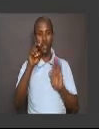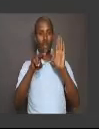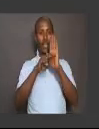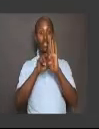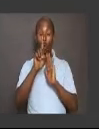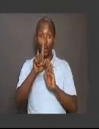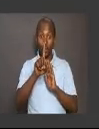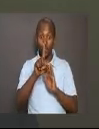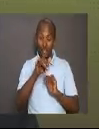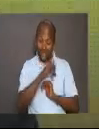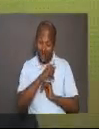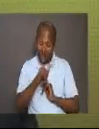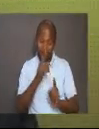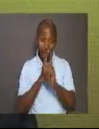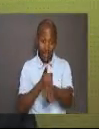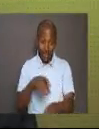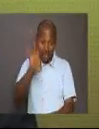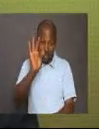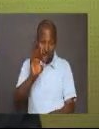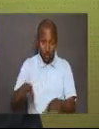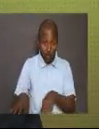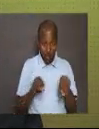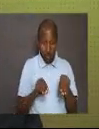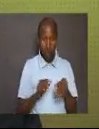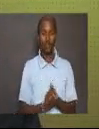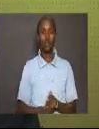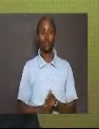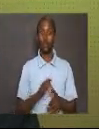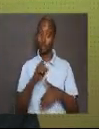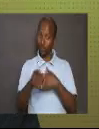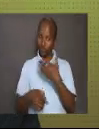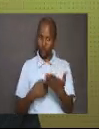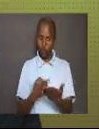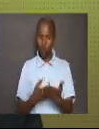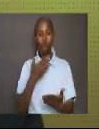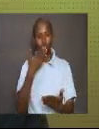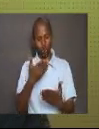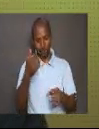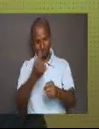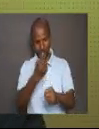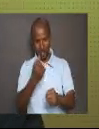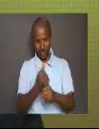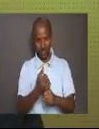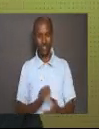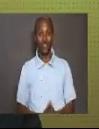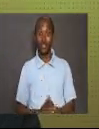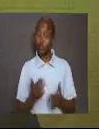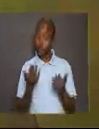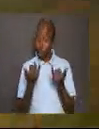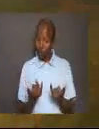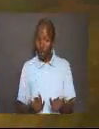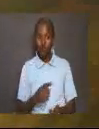and -1. Did you find the same answer, students? If so, very well